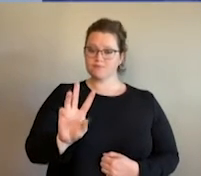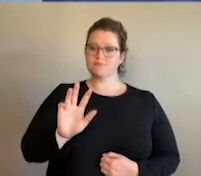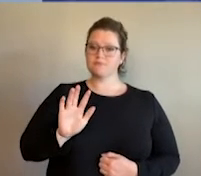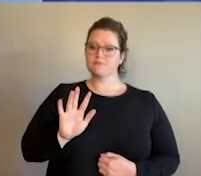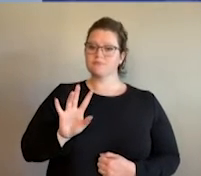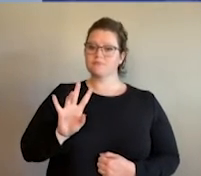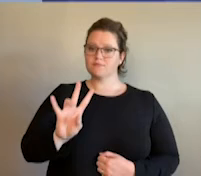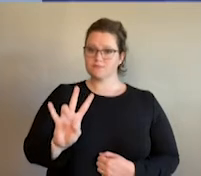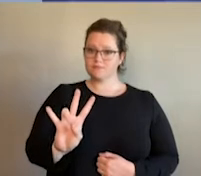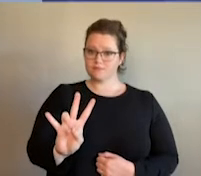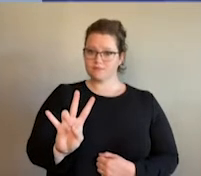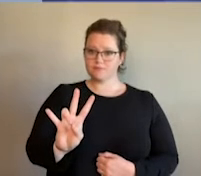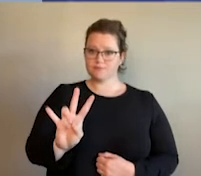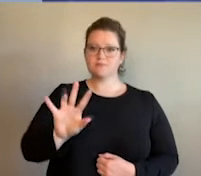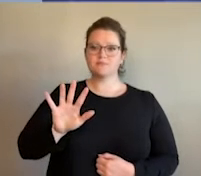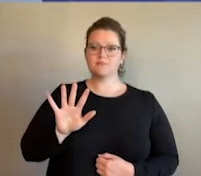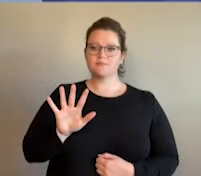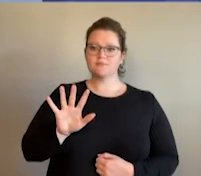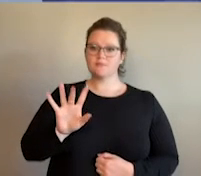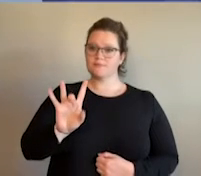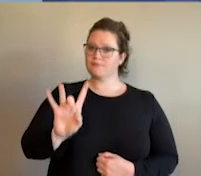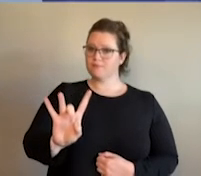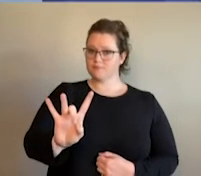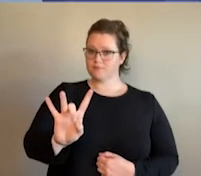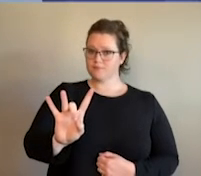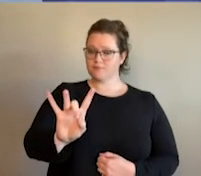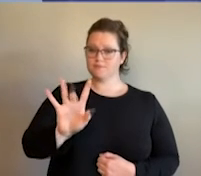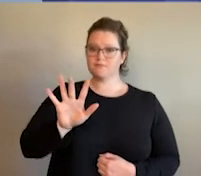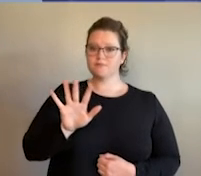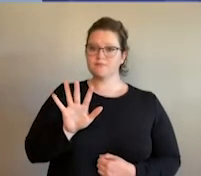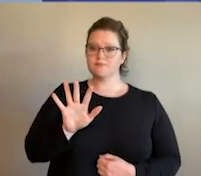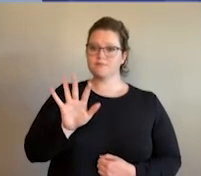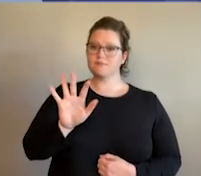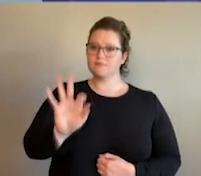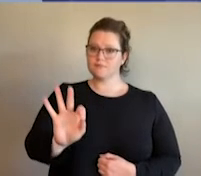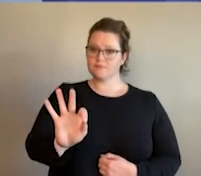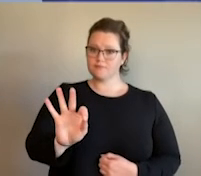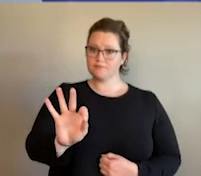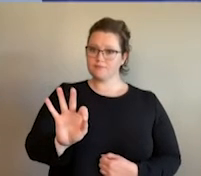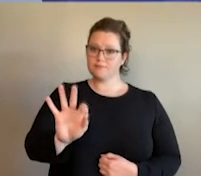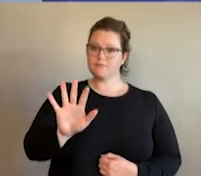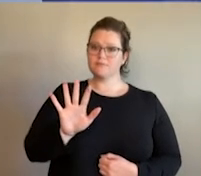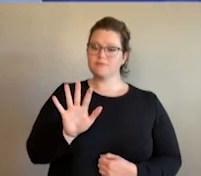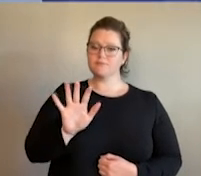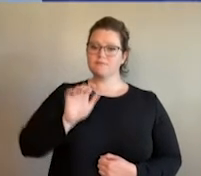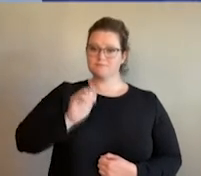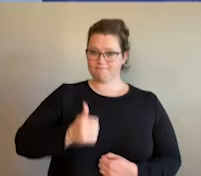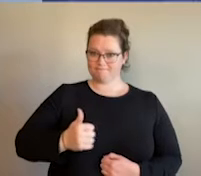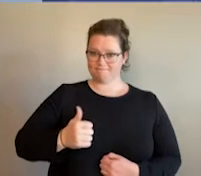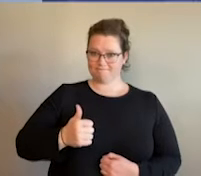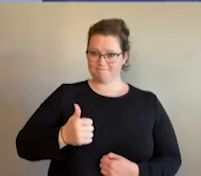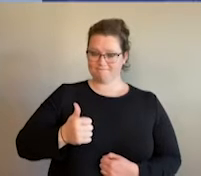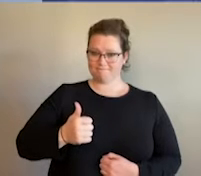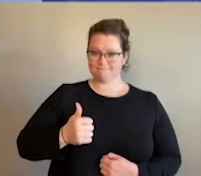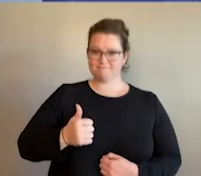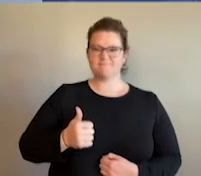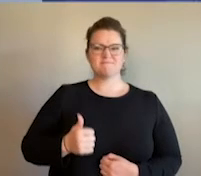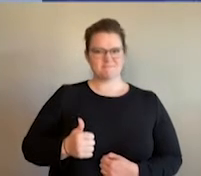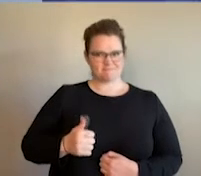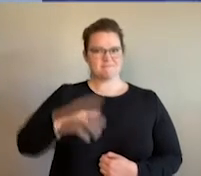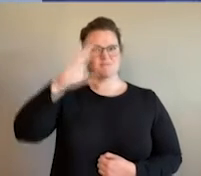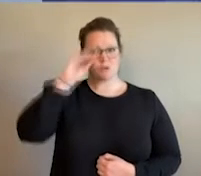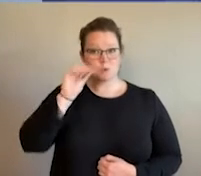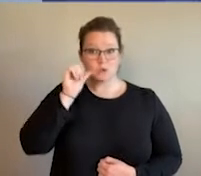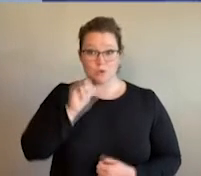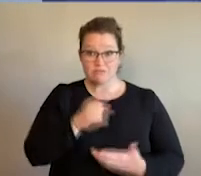6, 7, 8, 9, and 10. Boys and girls,